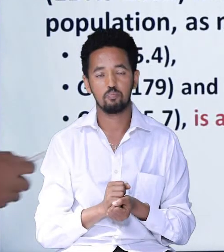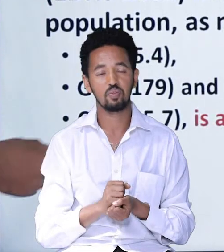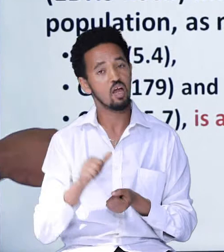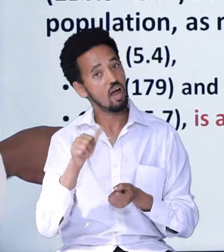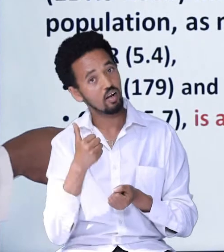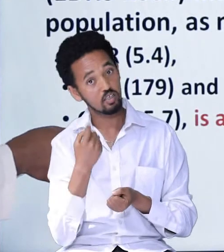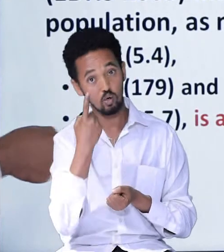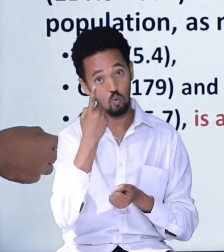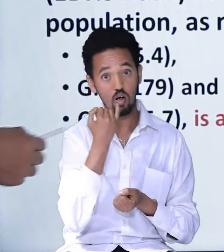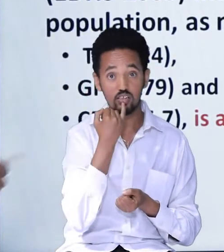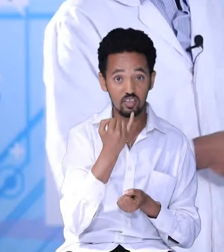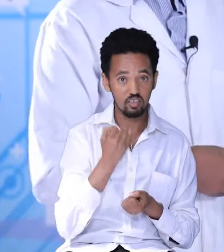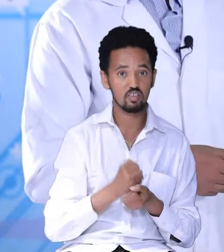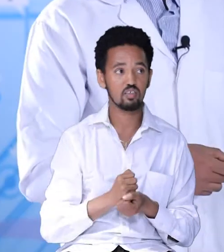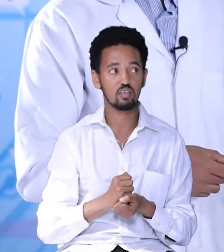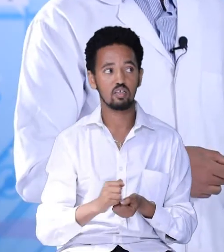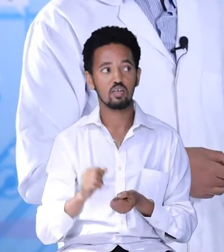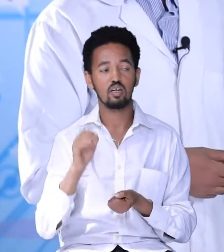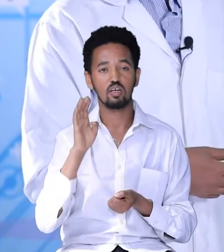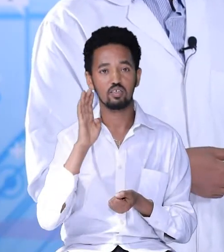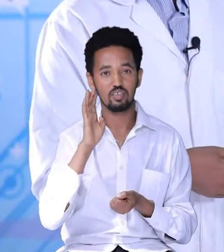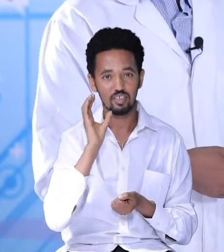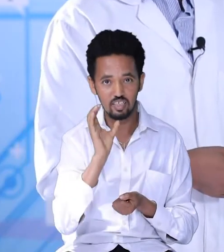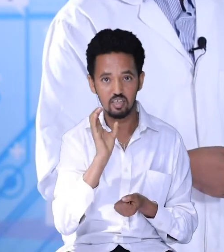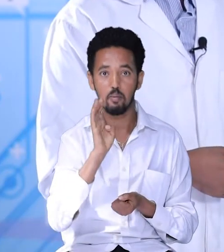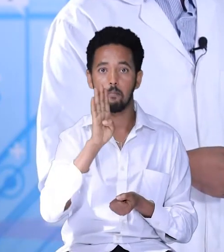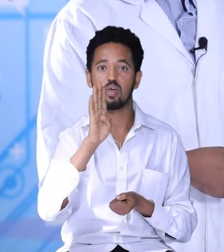Another one is CBR, crude birth rate.